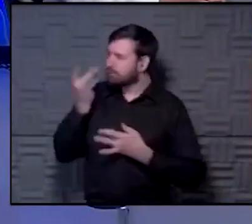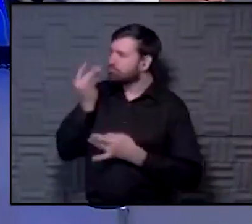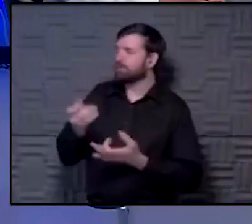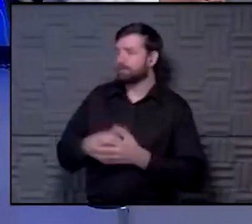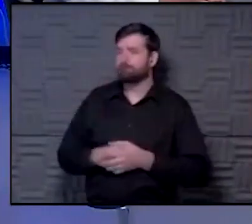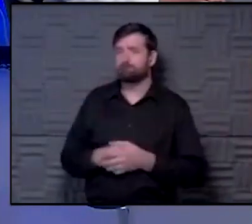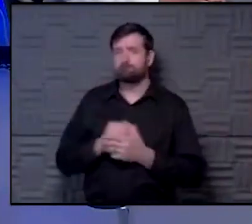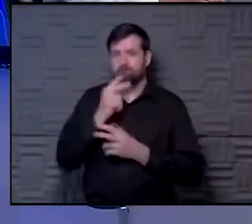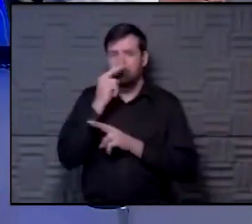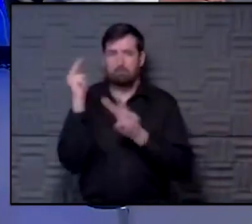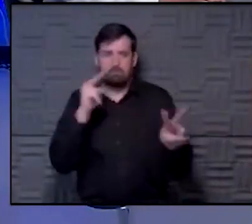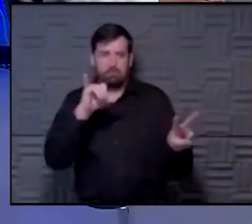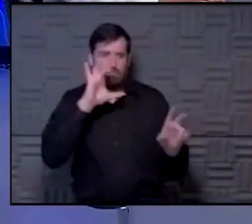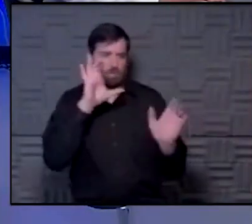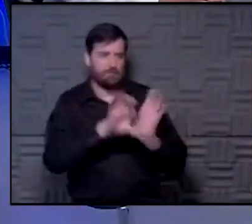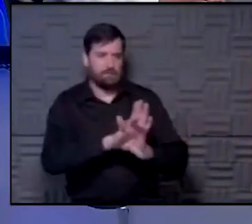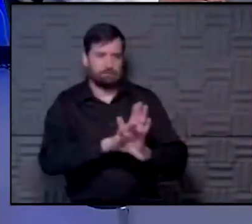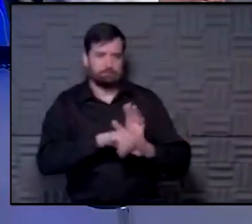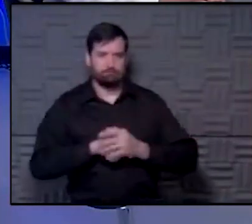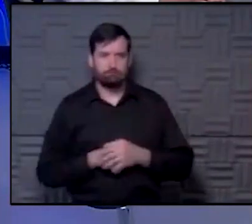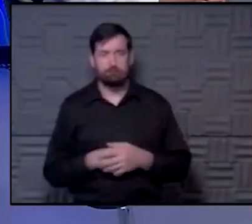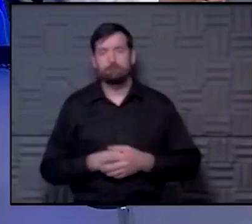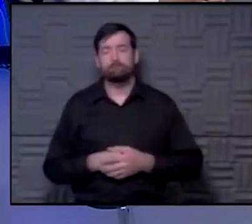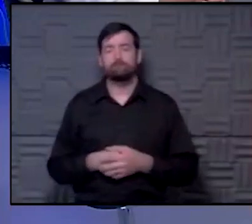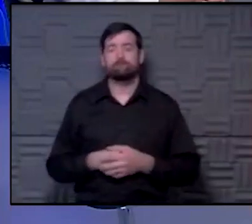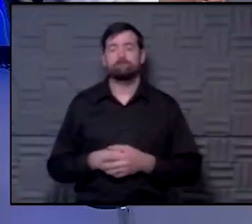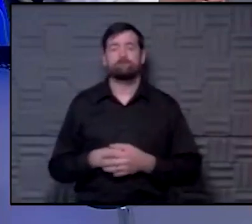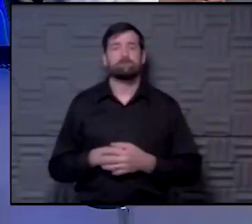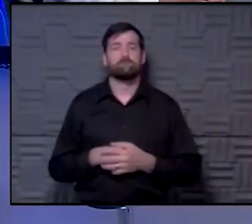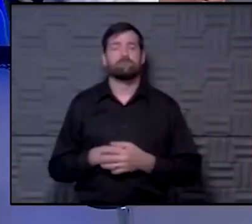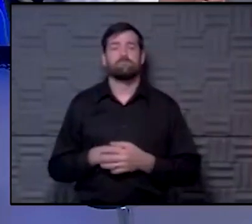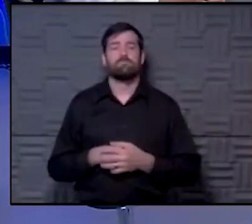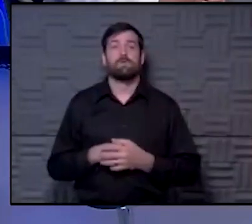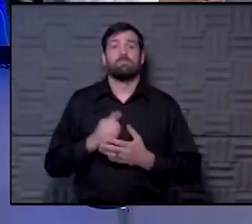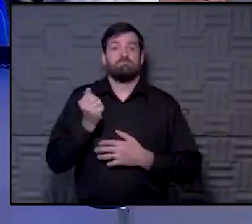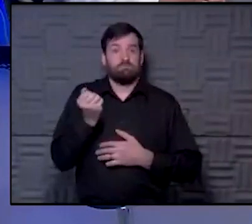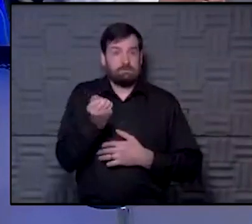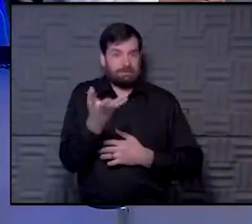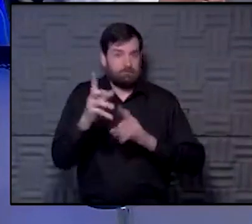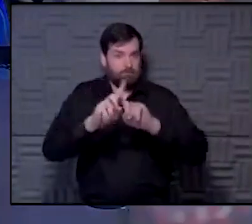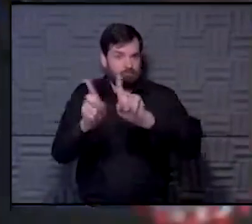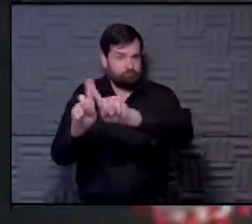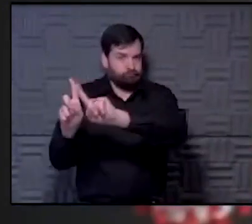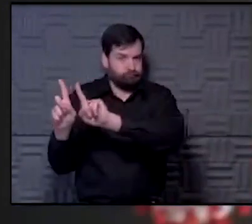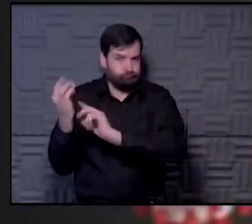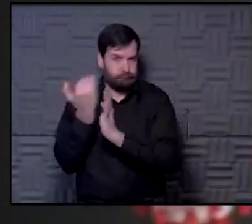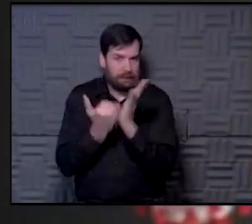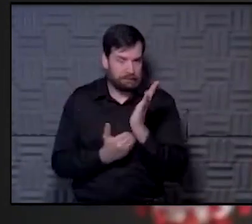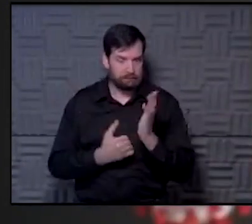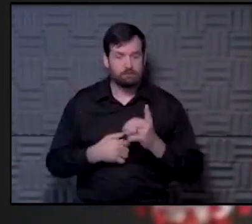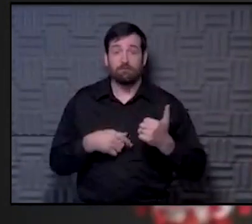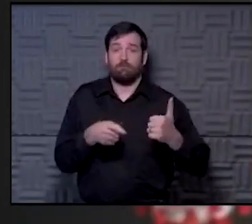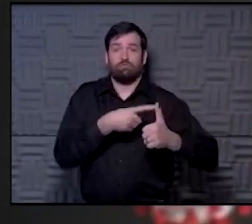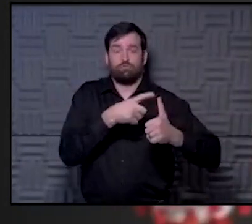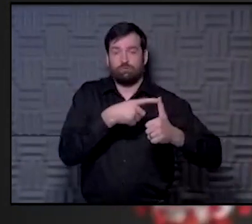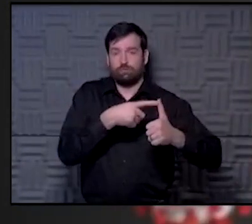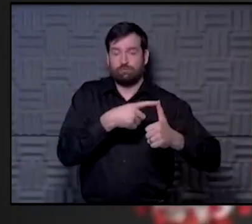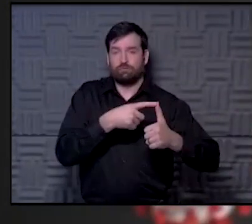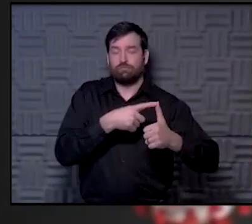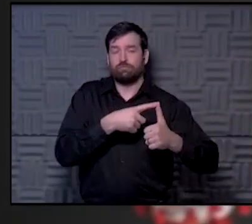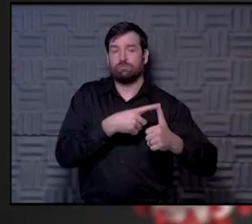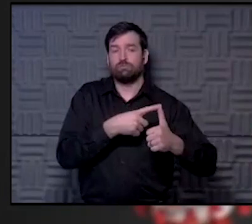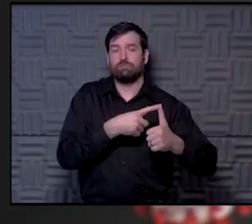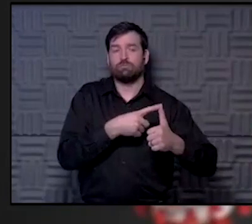look back at that graphic, you have several different things listed here. You have, first, the